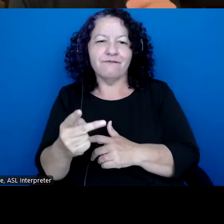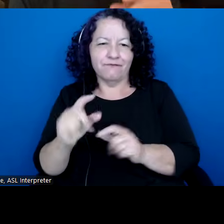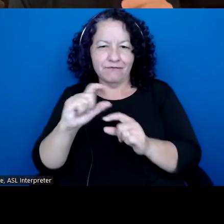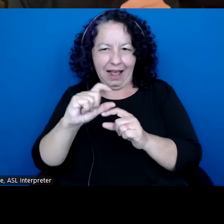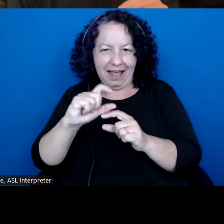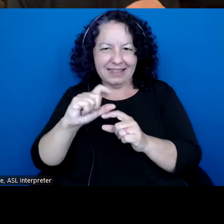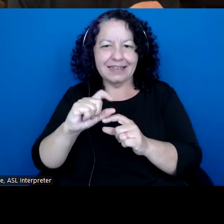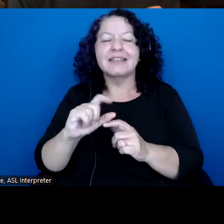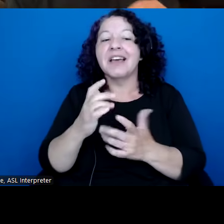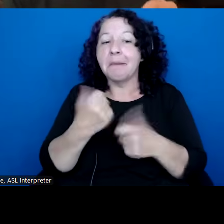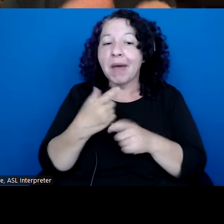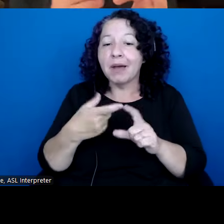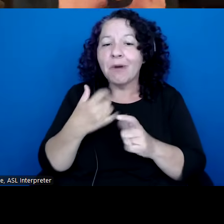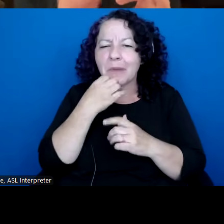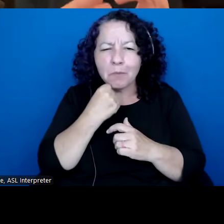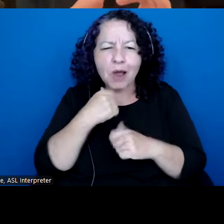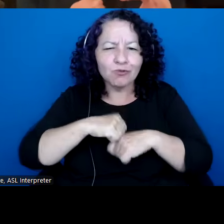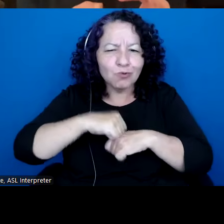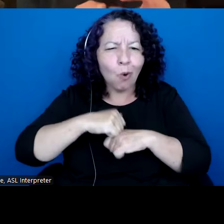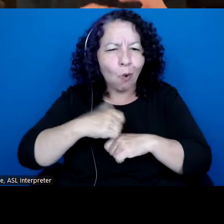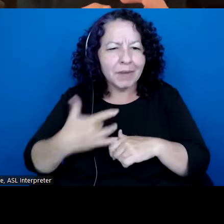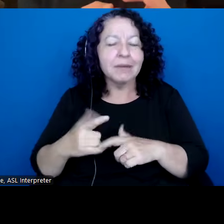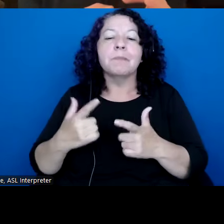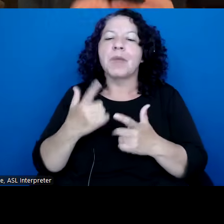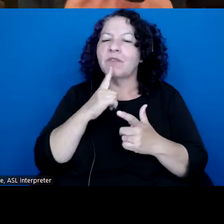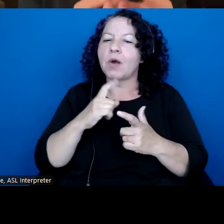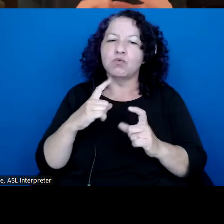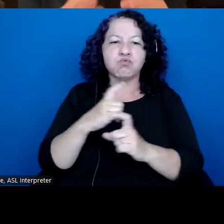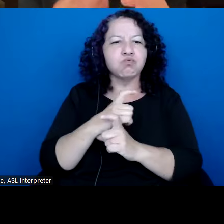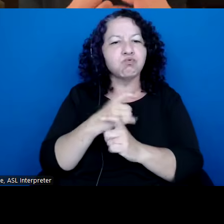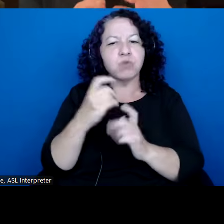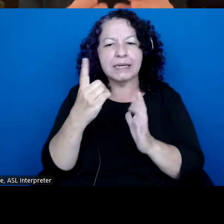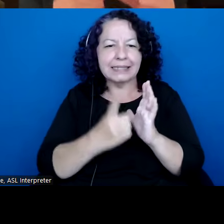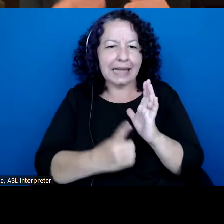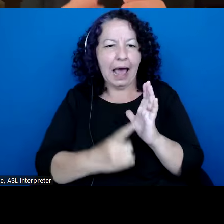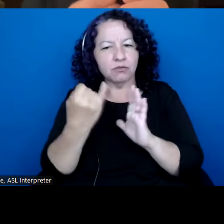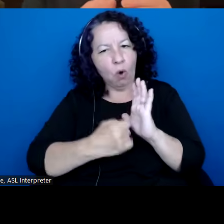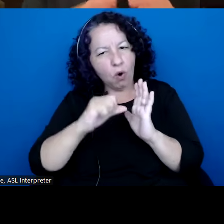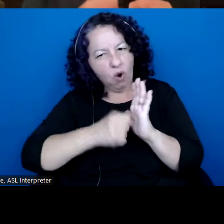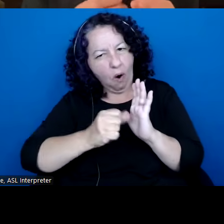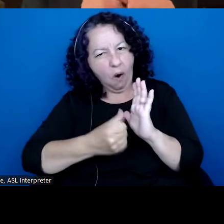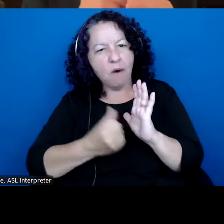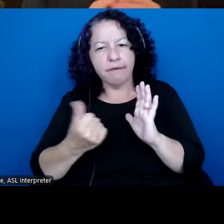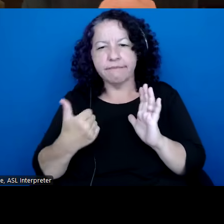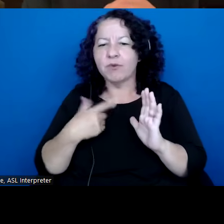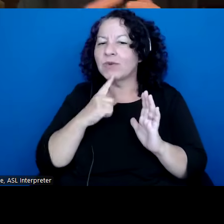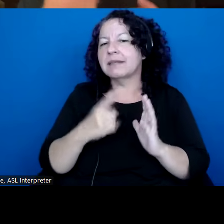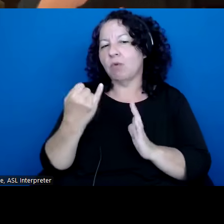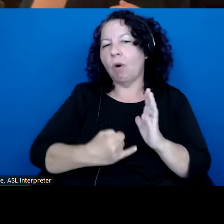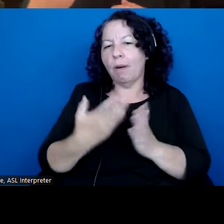of precious stones of different kinds, and they have intricate designs carved into them, often really kind of artistic